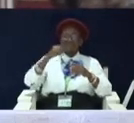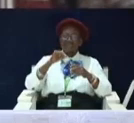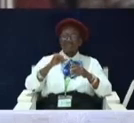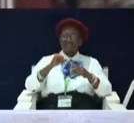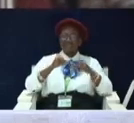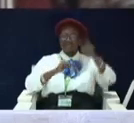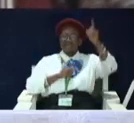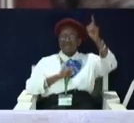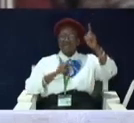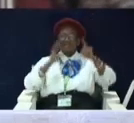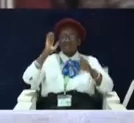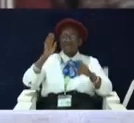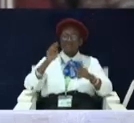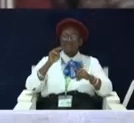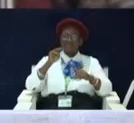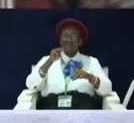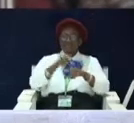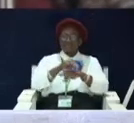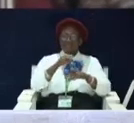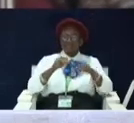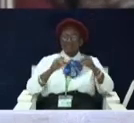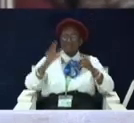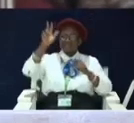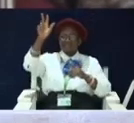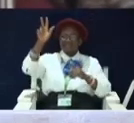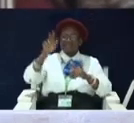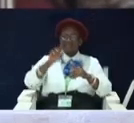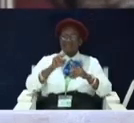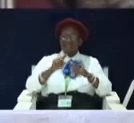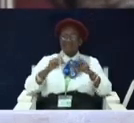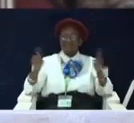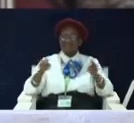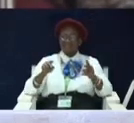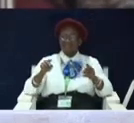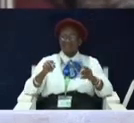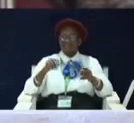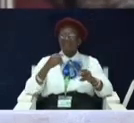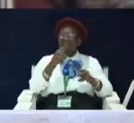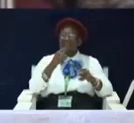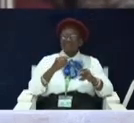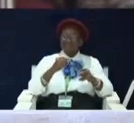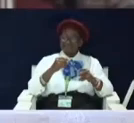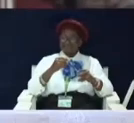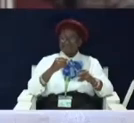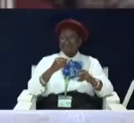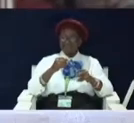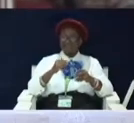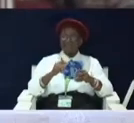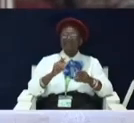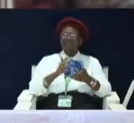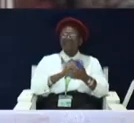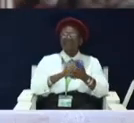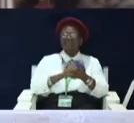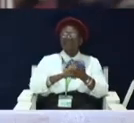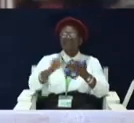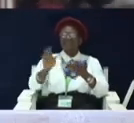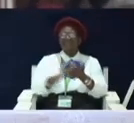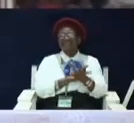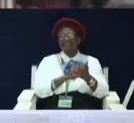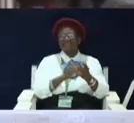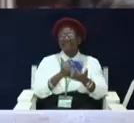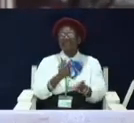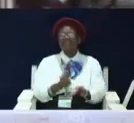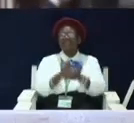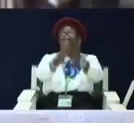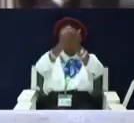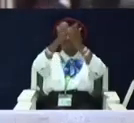send three very serious destiny helpers to you.